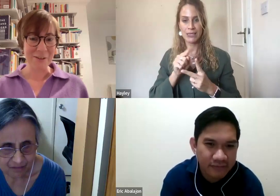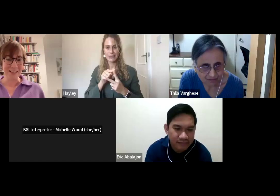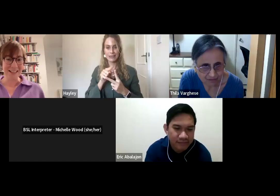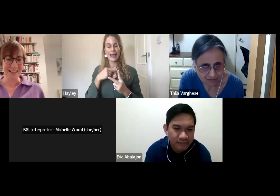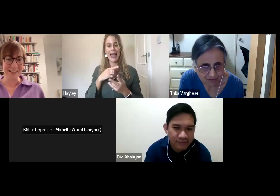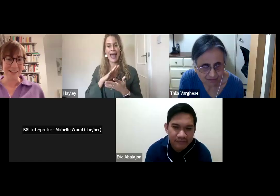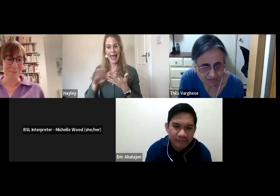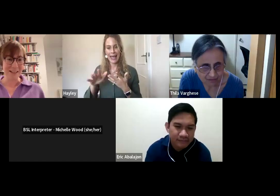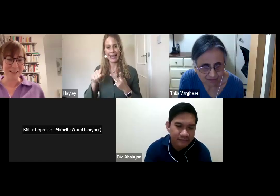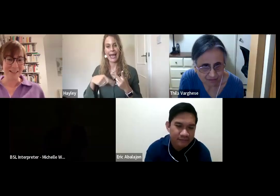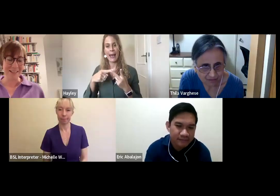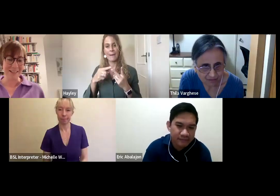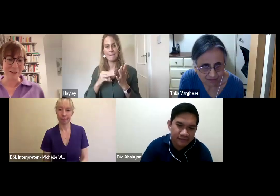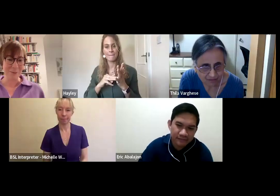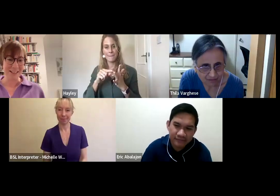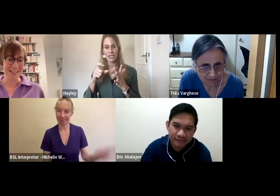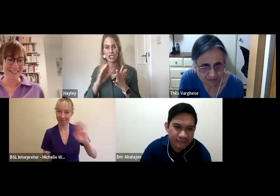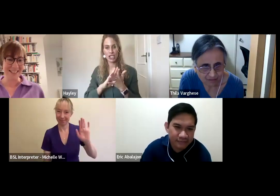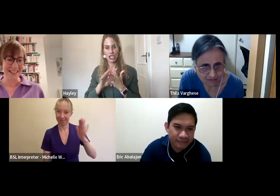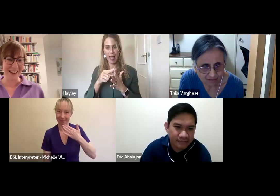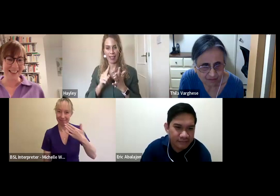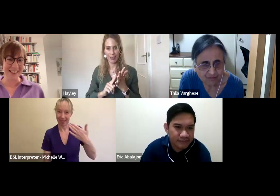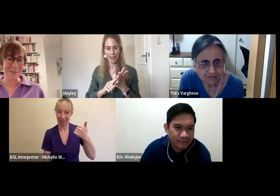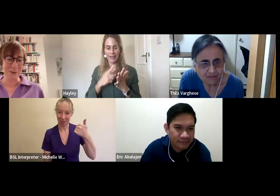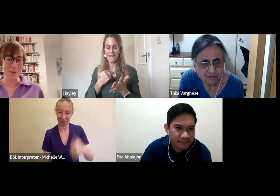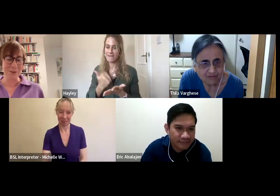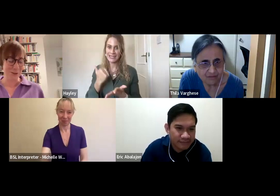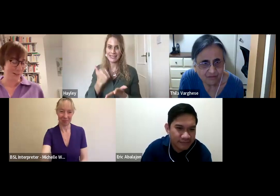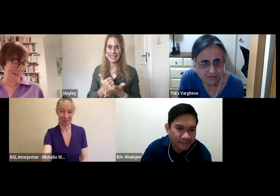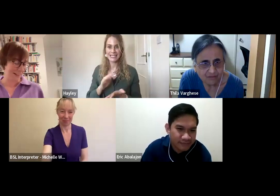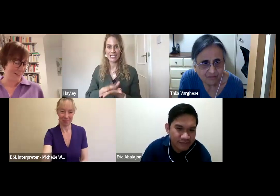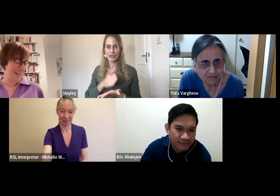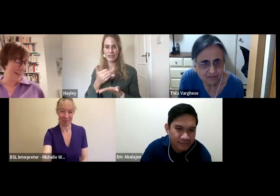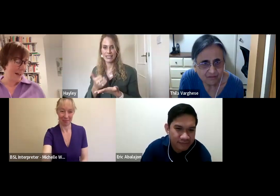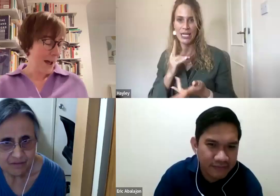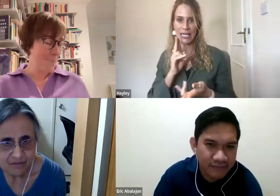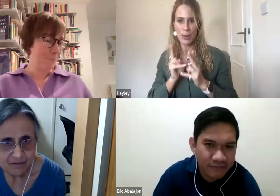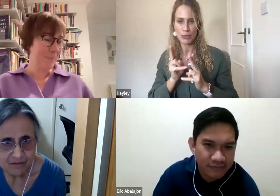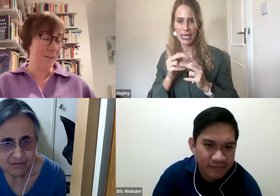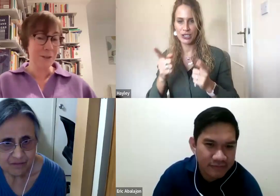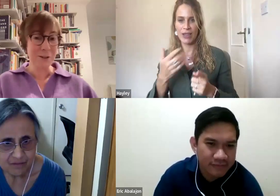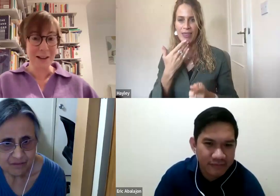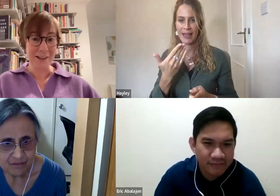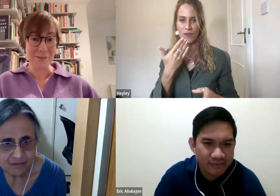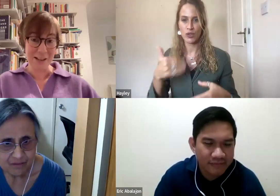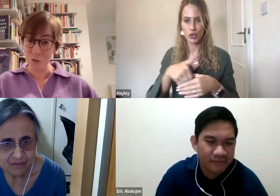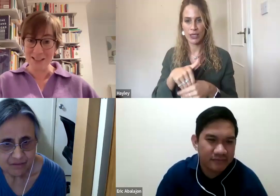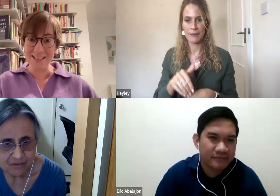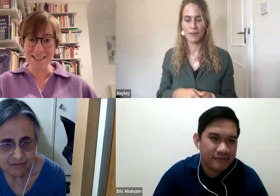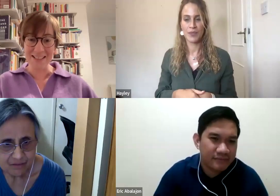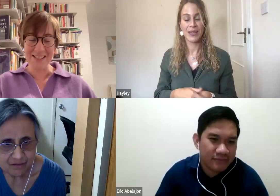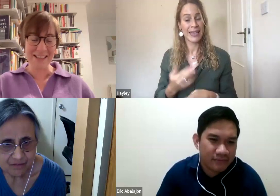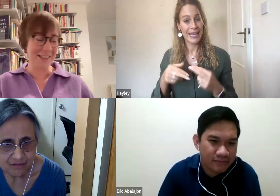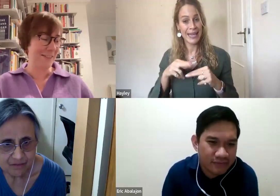provided our fantastic BSL interpretation today. Thank you both for joining us. If you have